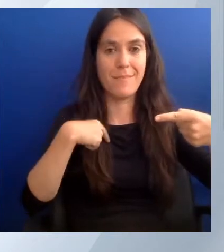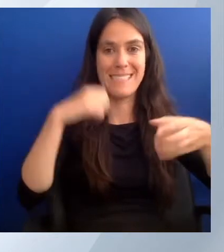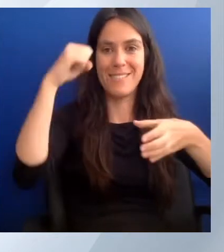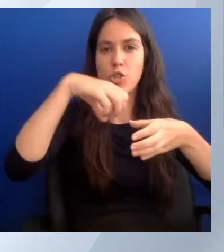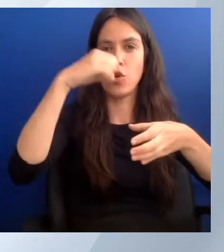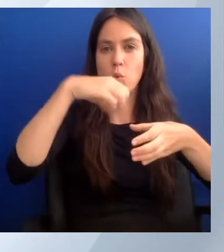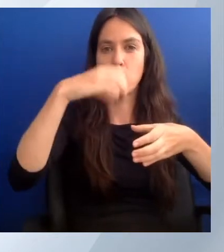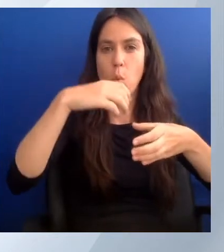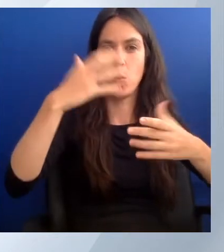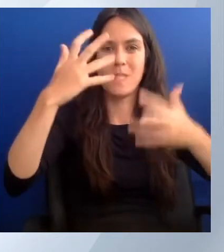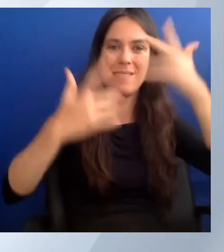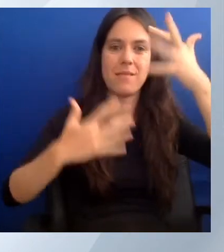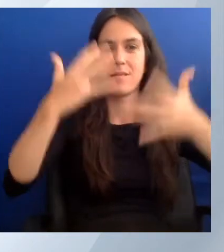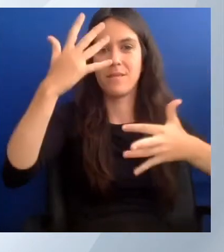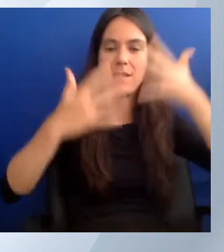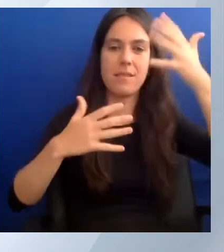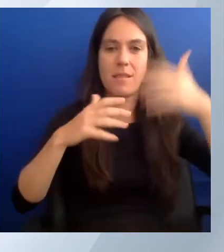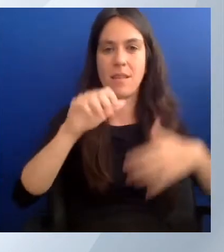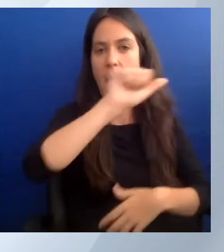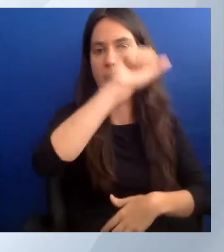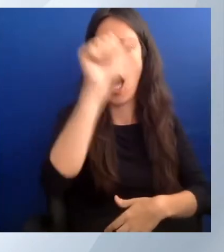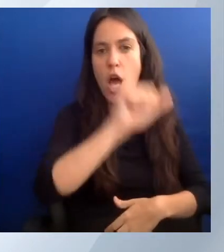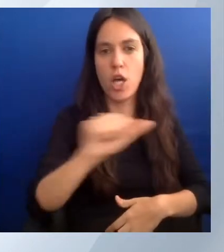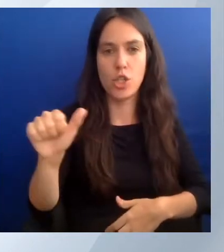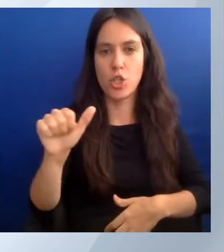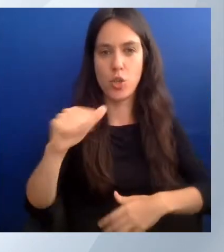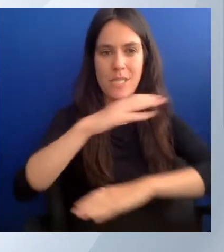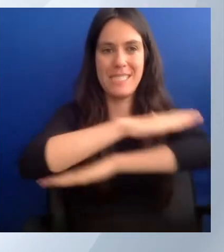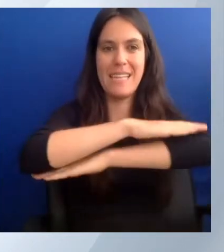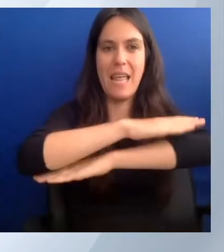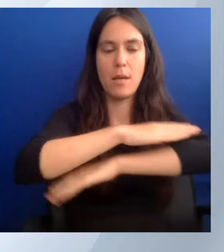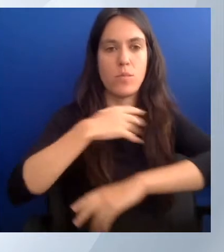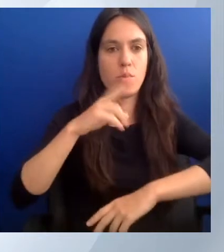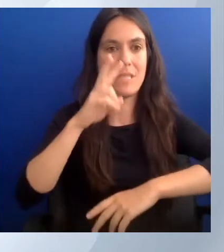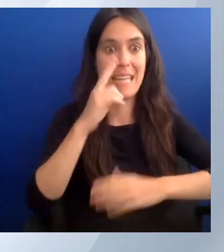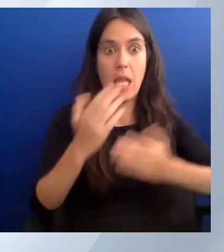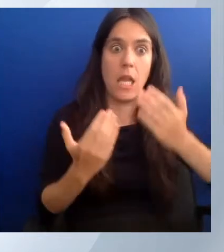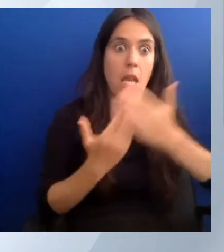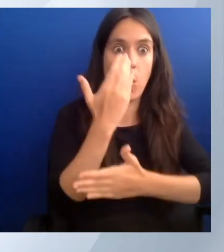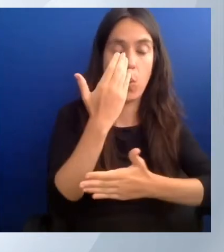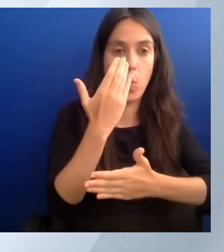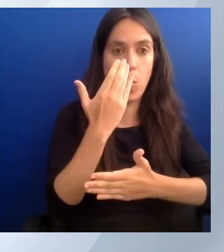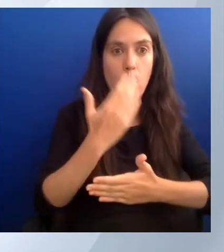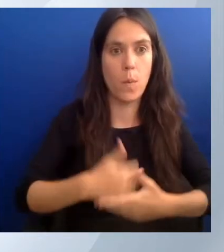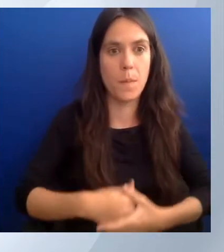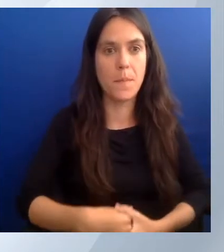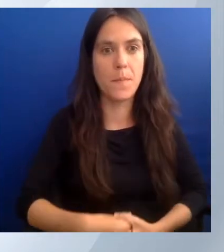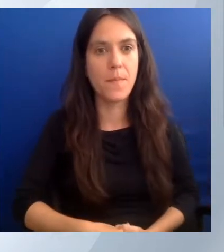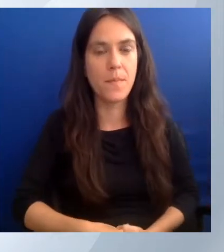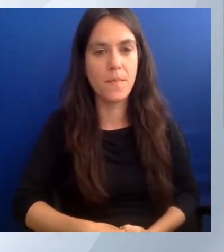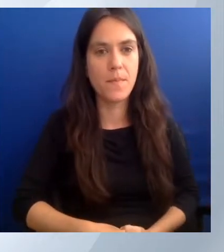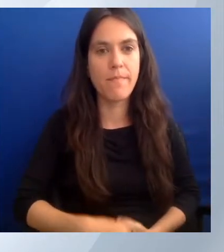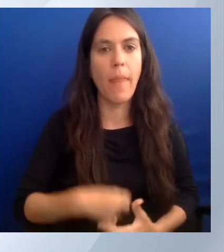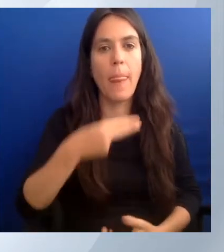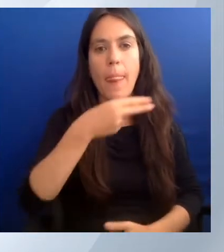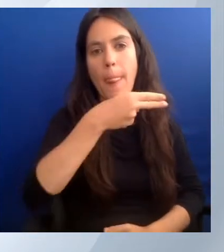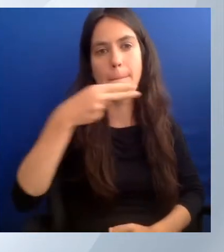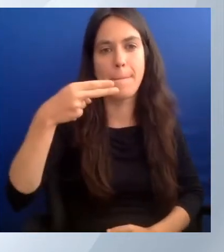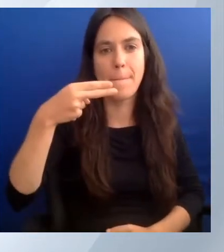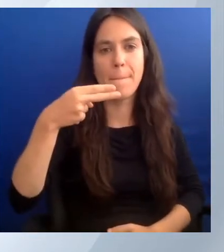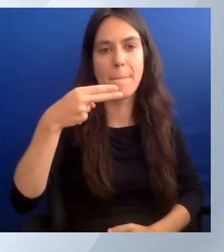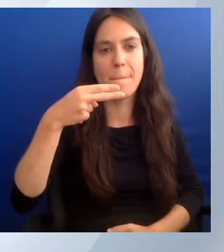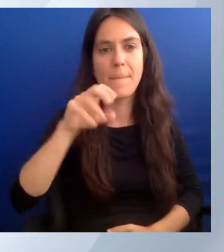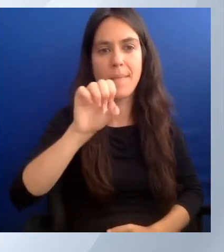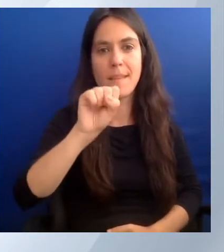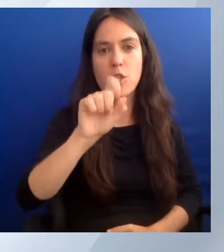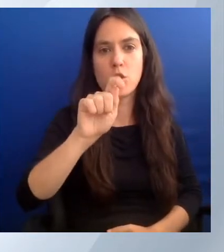in the Azure table for me. Let's make a new class. And that one is going to be called Storage